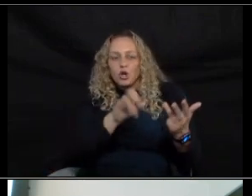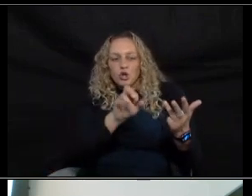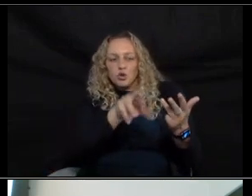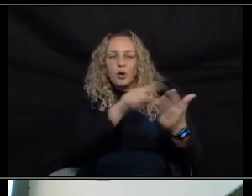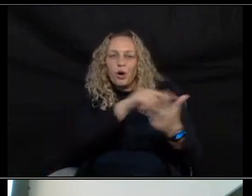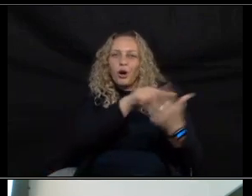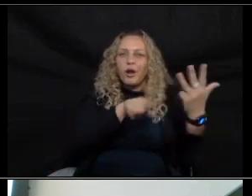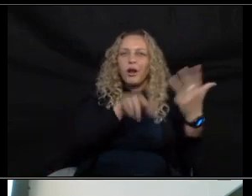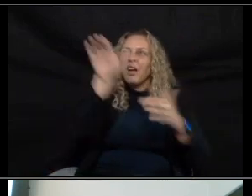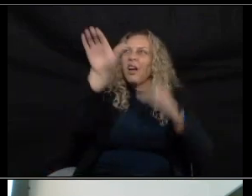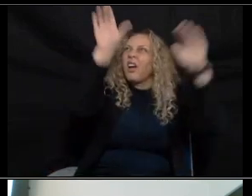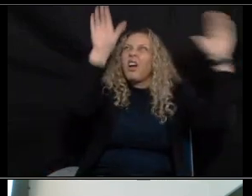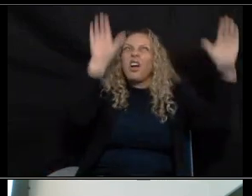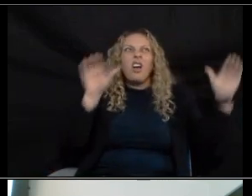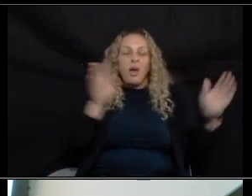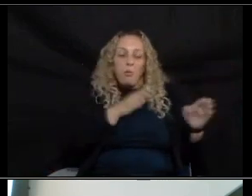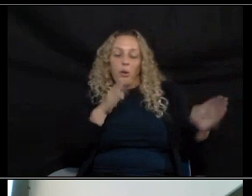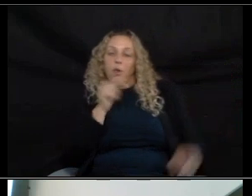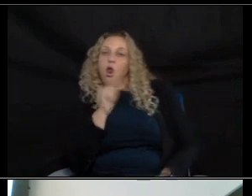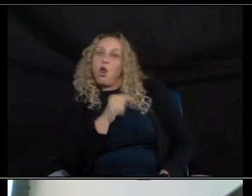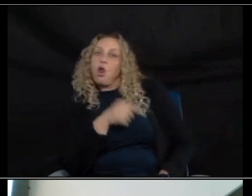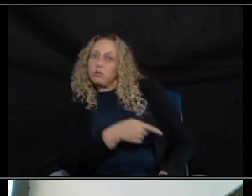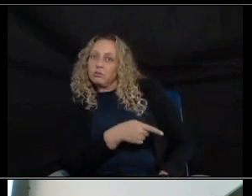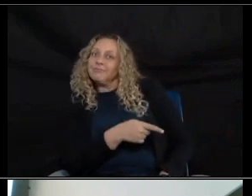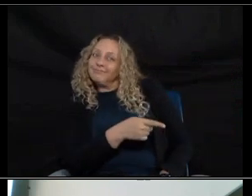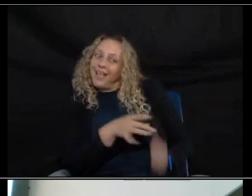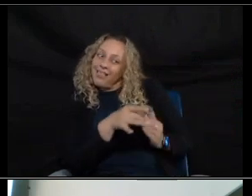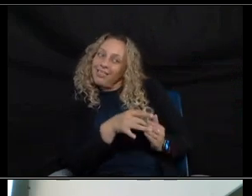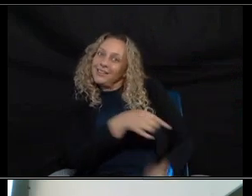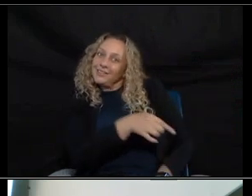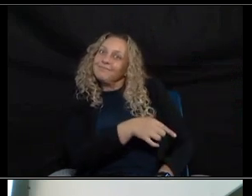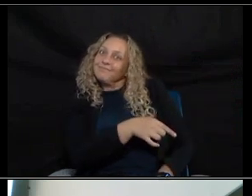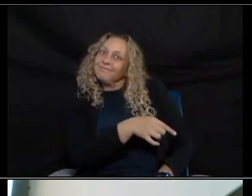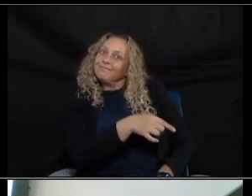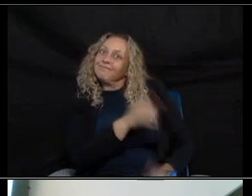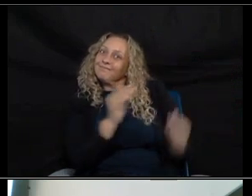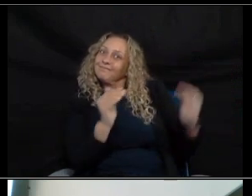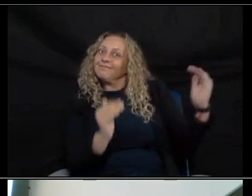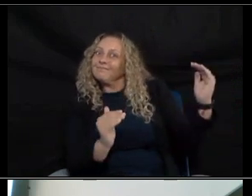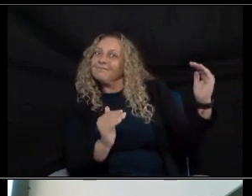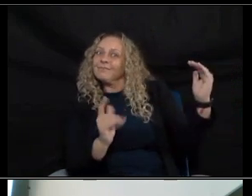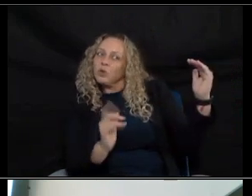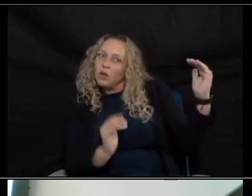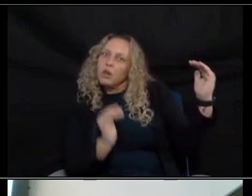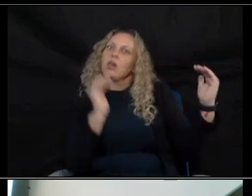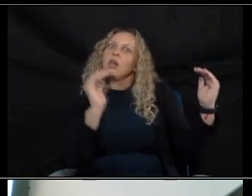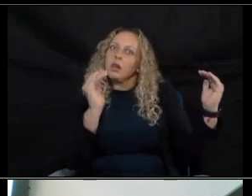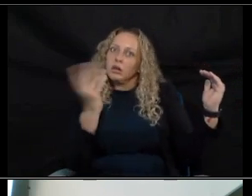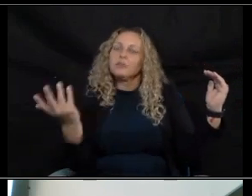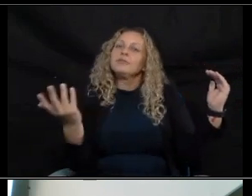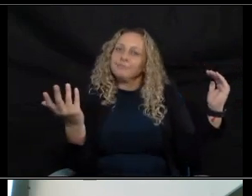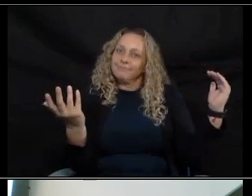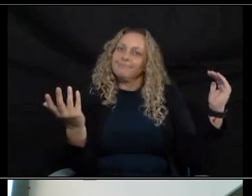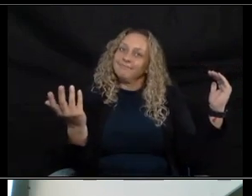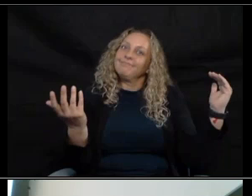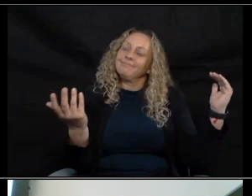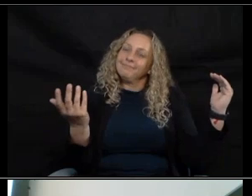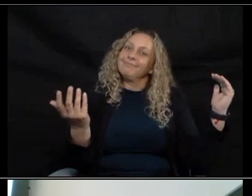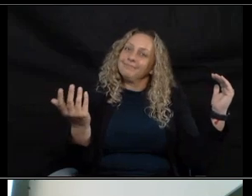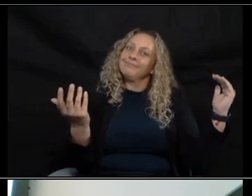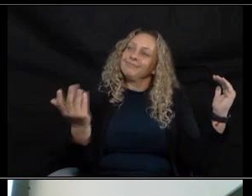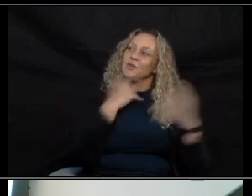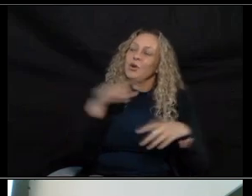places. Boynton Beach did it. They're leading the charge. They're setting the standard. We need to follow their lead. So this has the